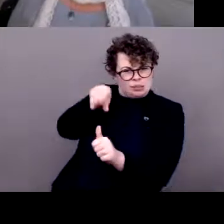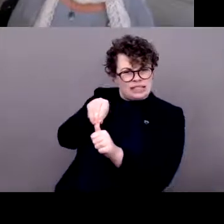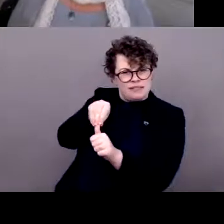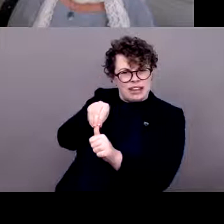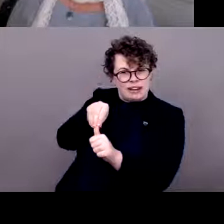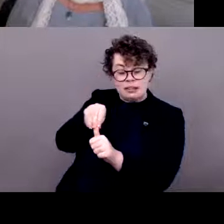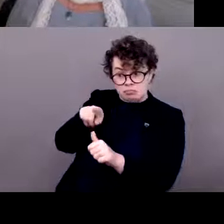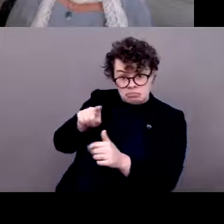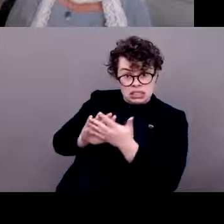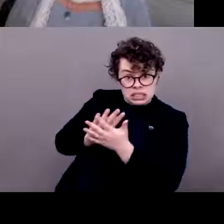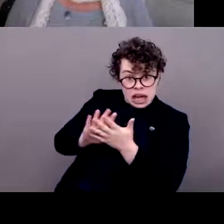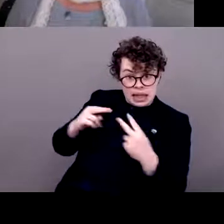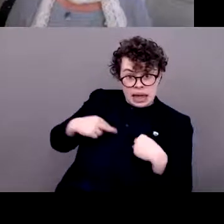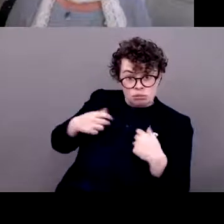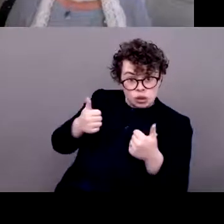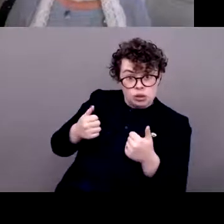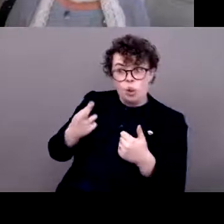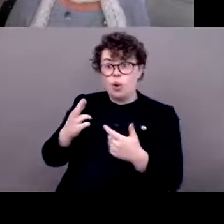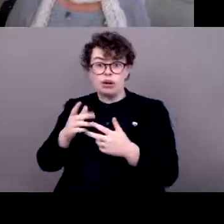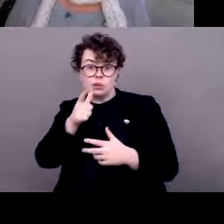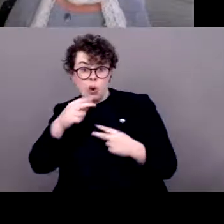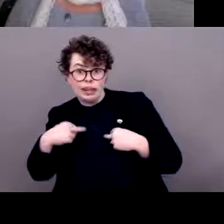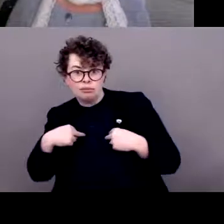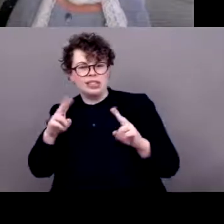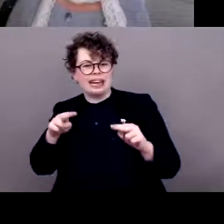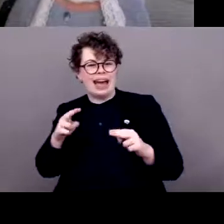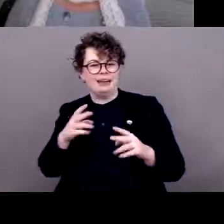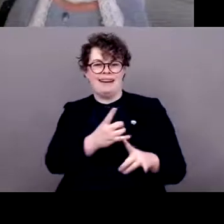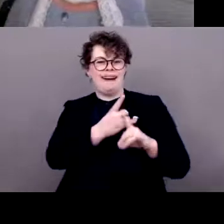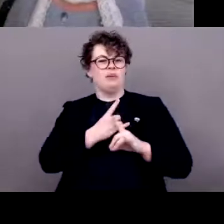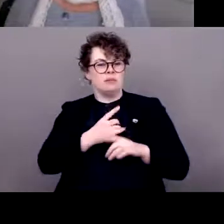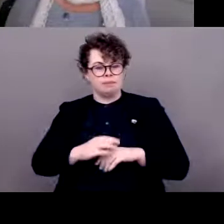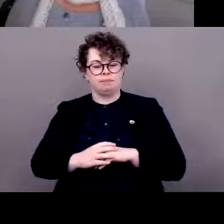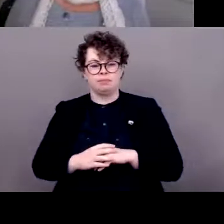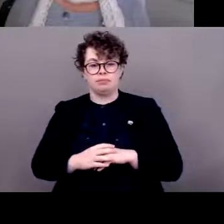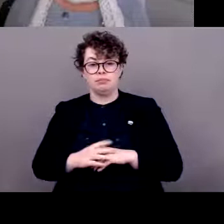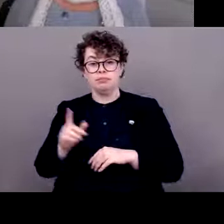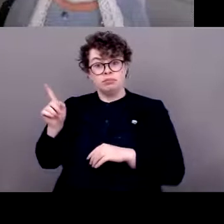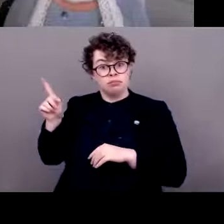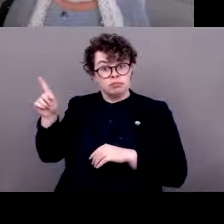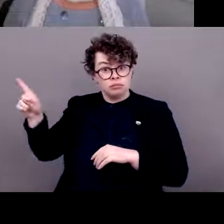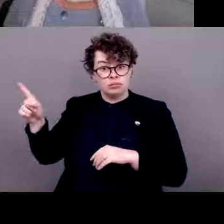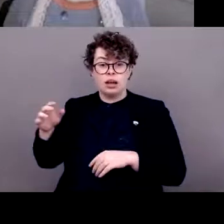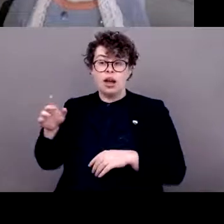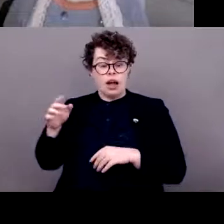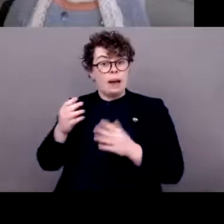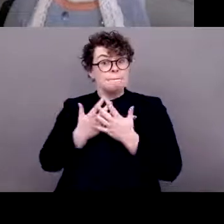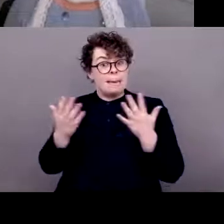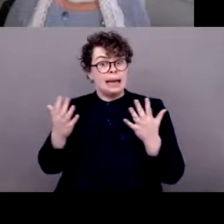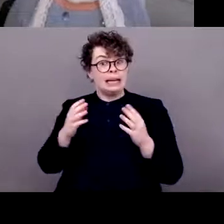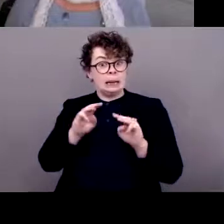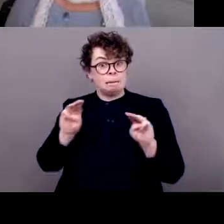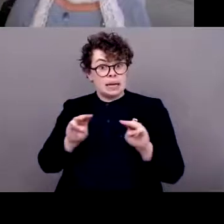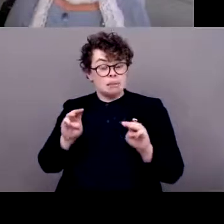best assessed first? So informal assessment has very high validity. It really tells